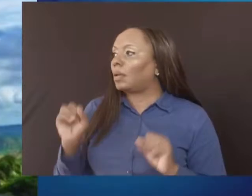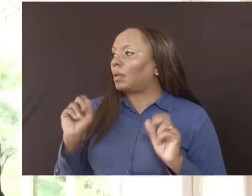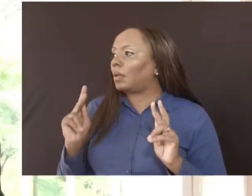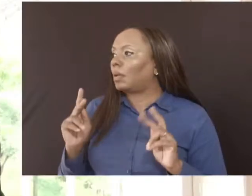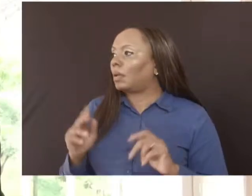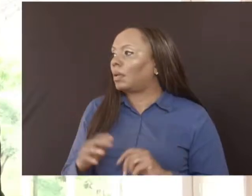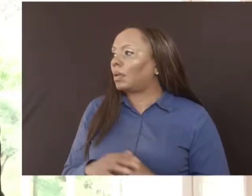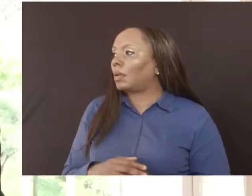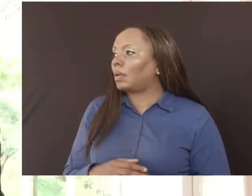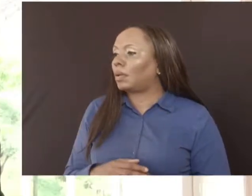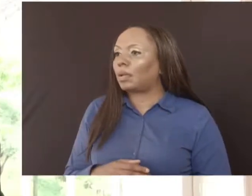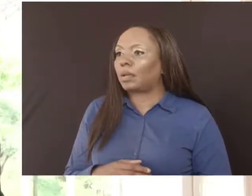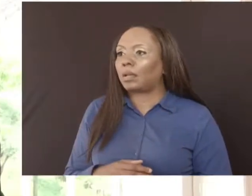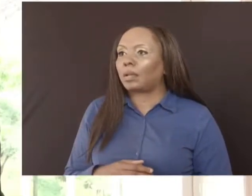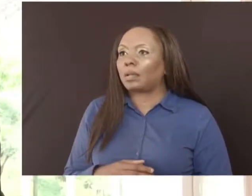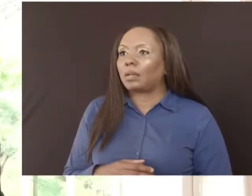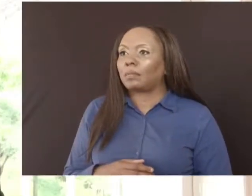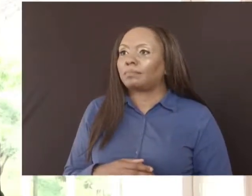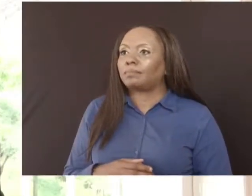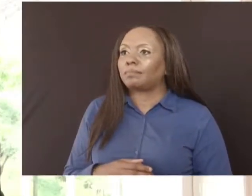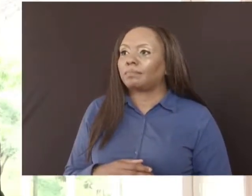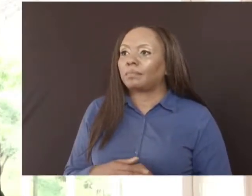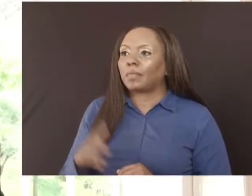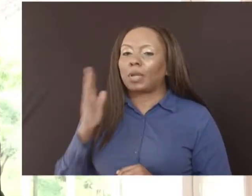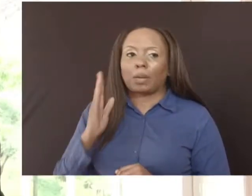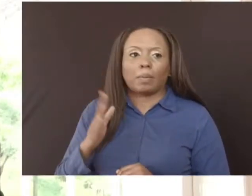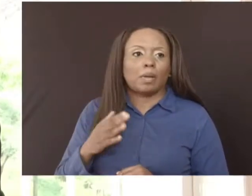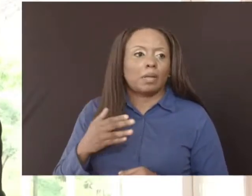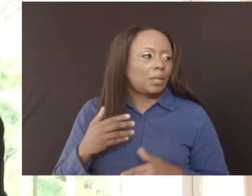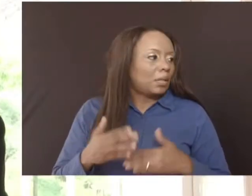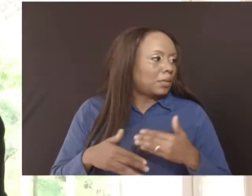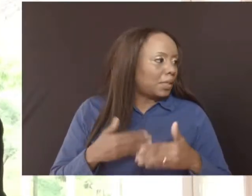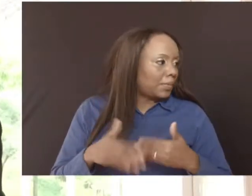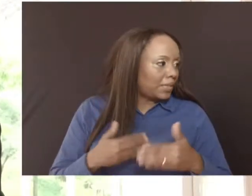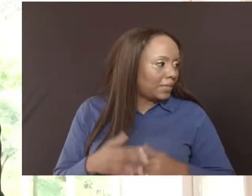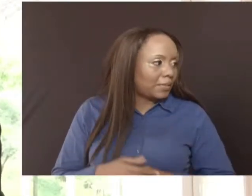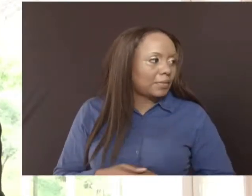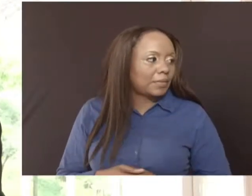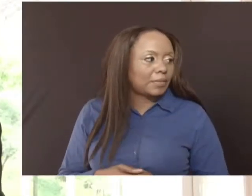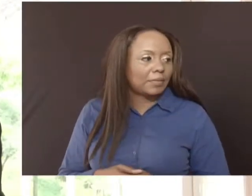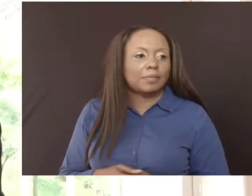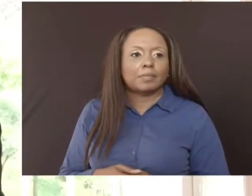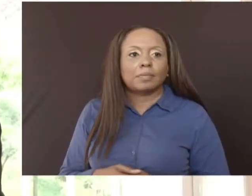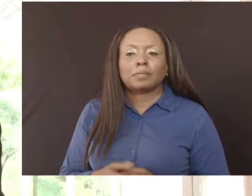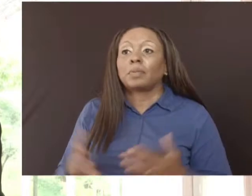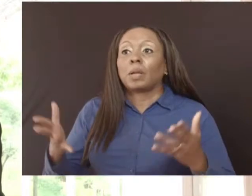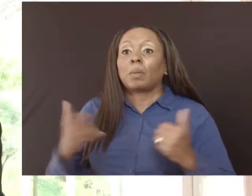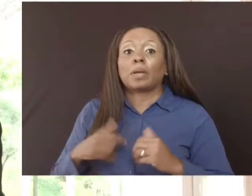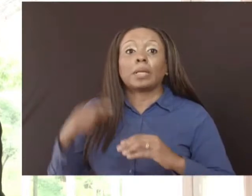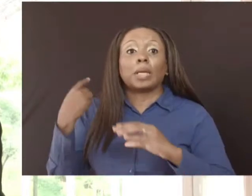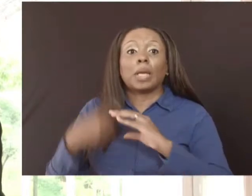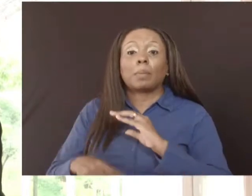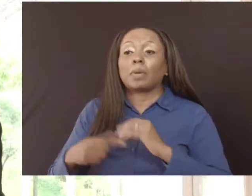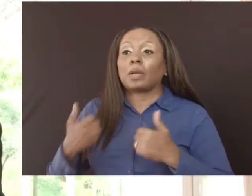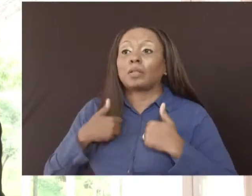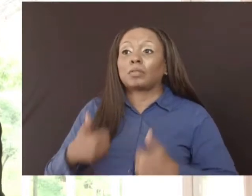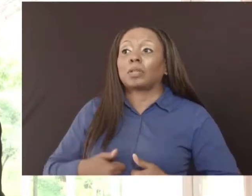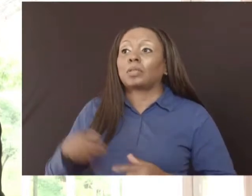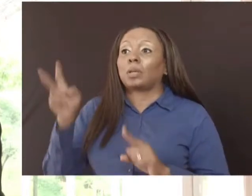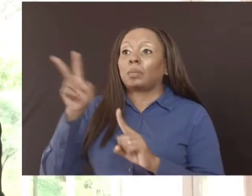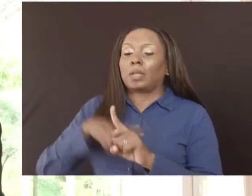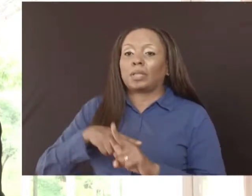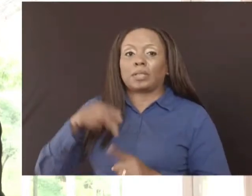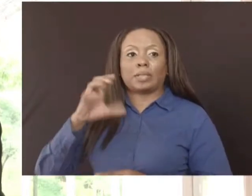at 10:15, 11:15. This person wants the email address to apply to the